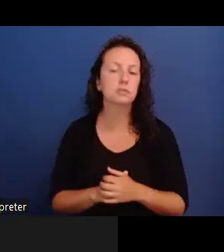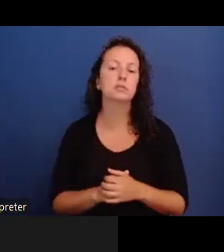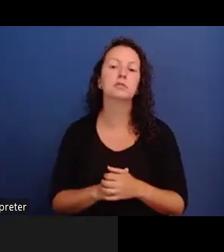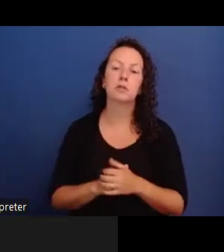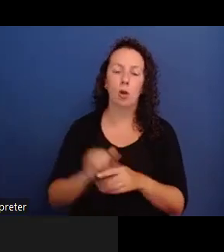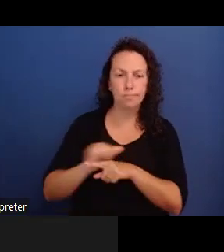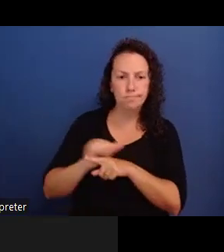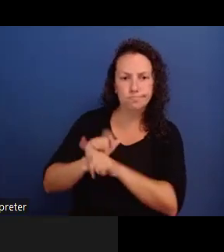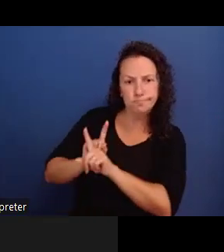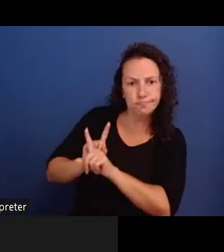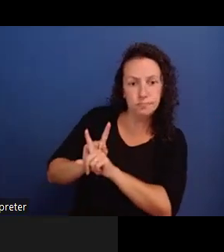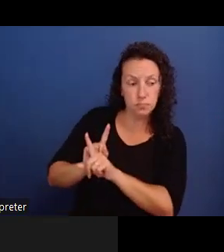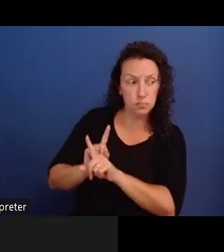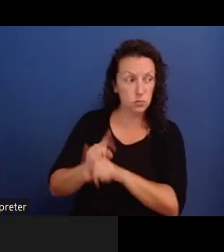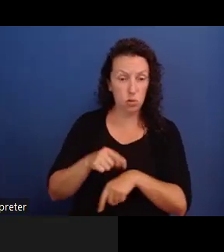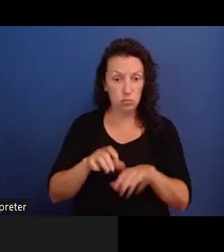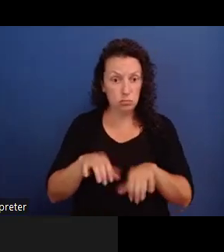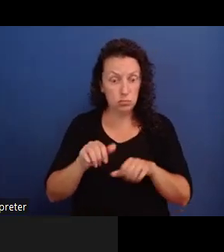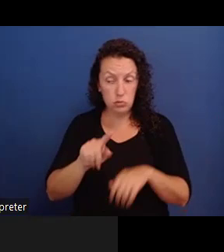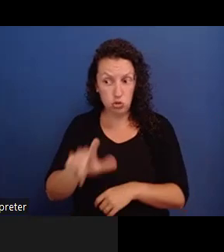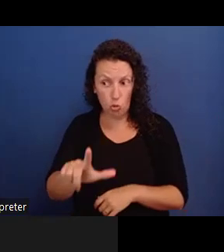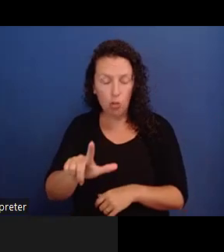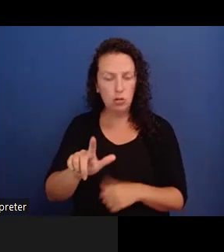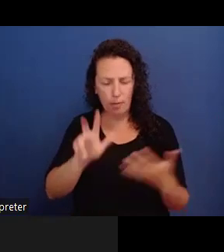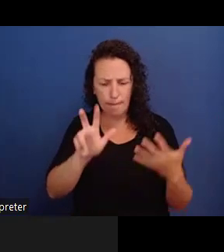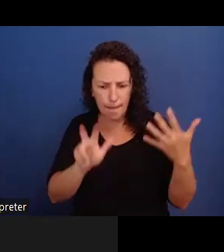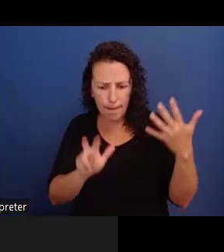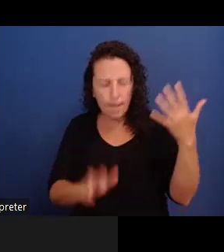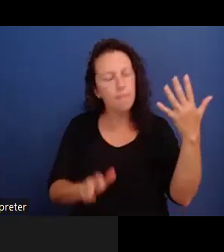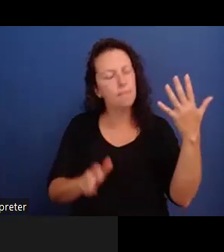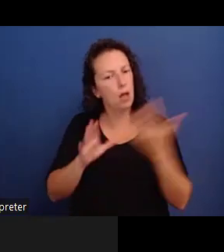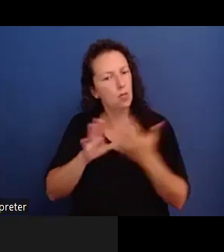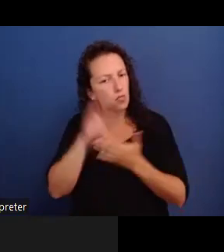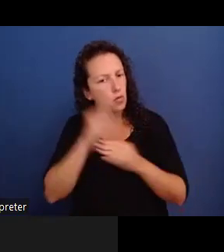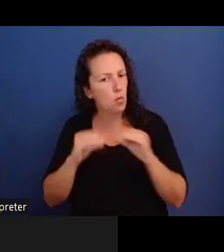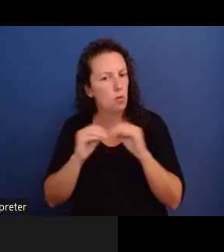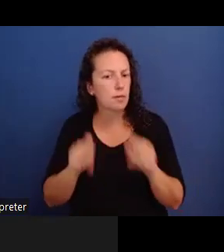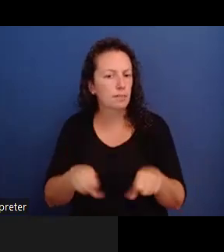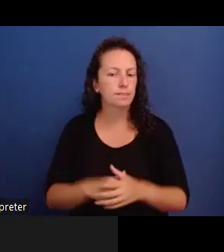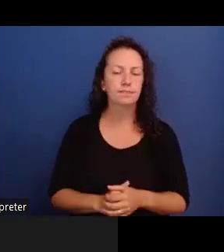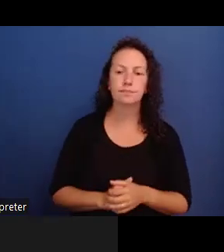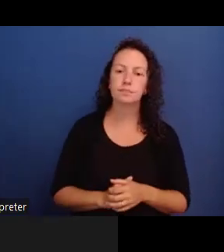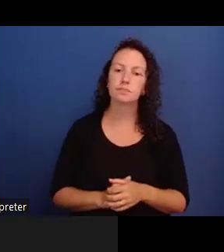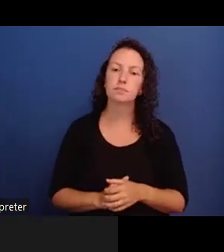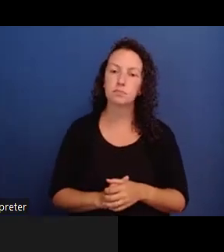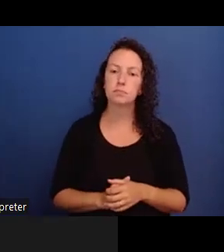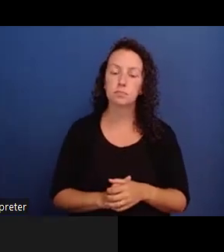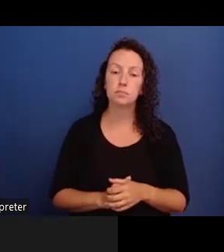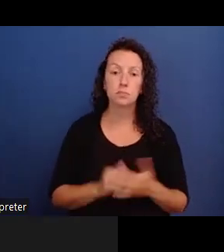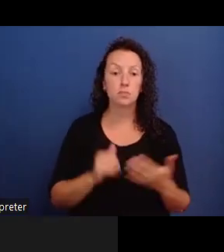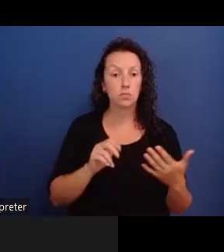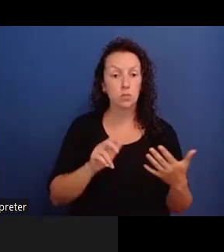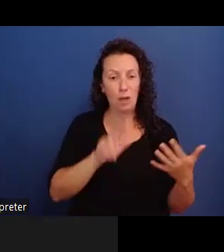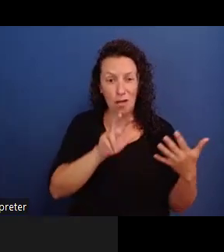you can find that as well. Um, you can get all the way down to finding an